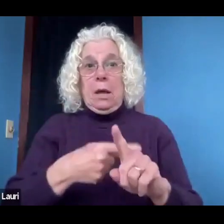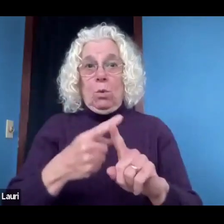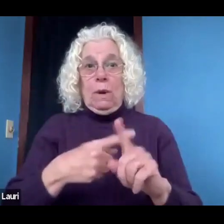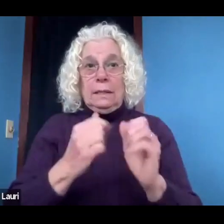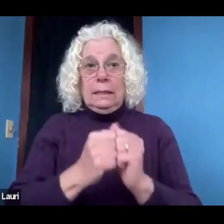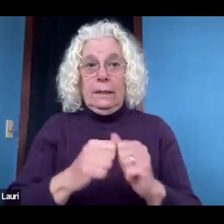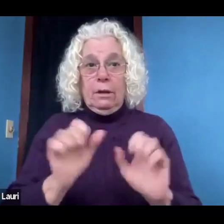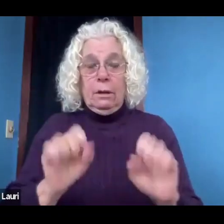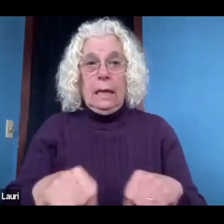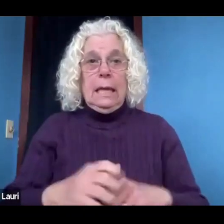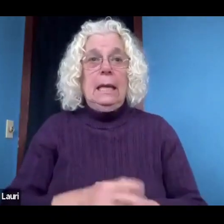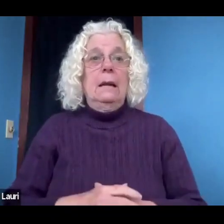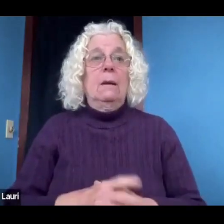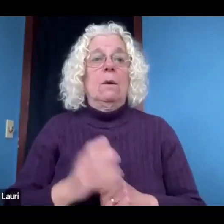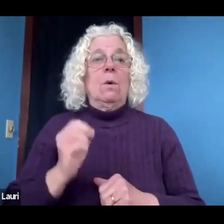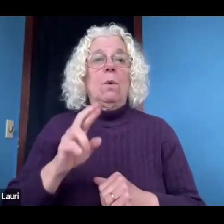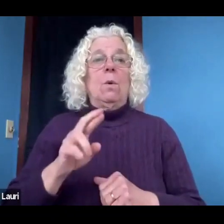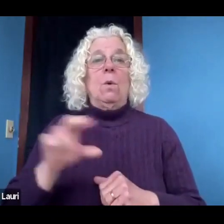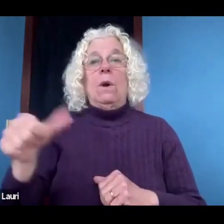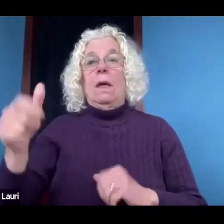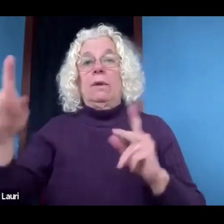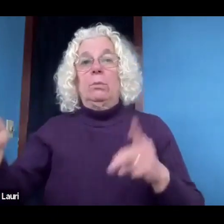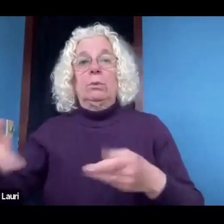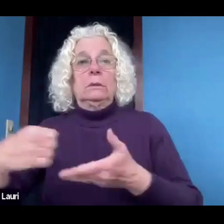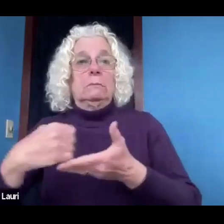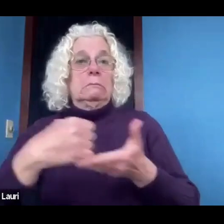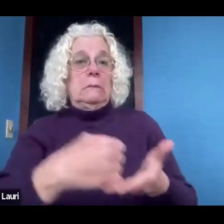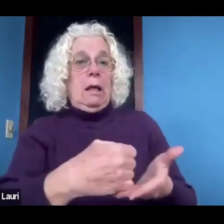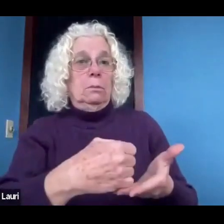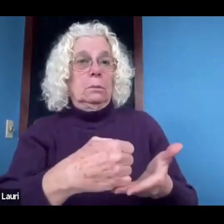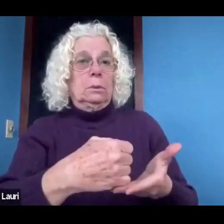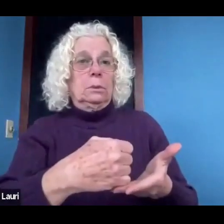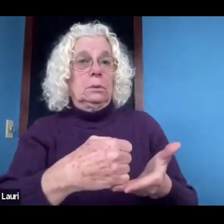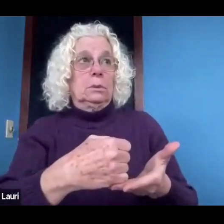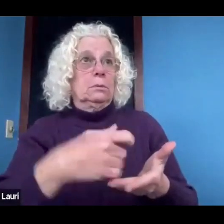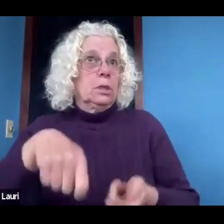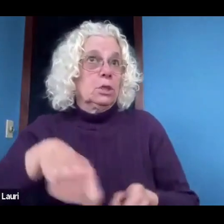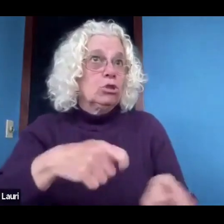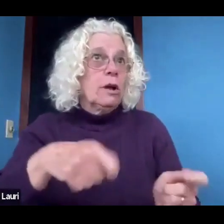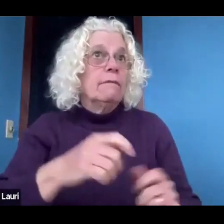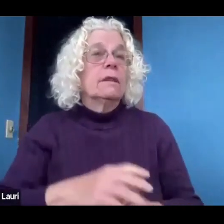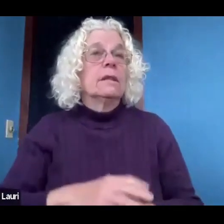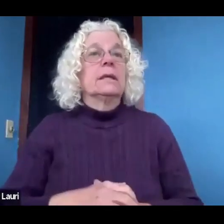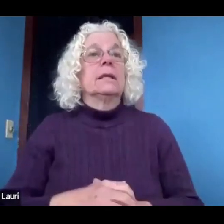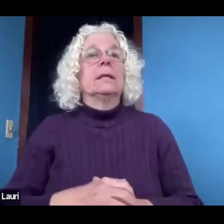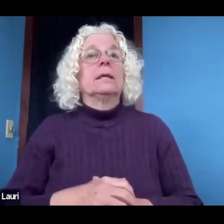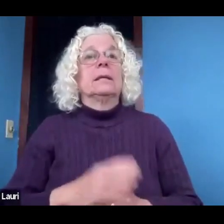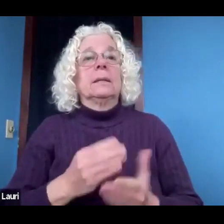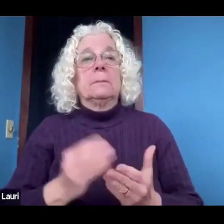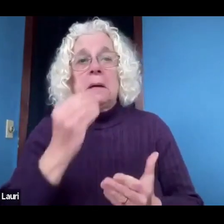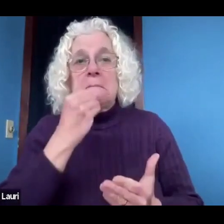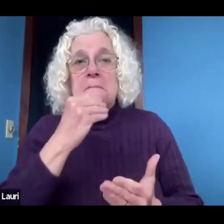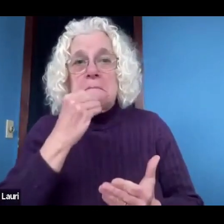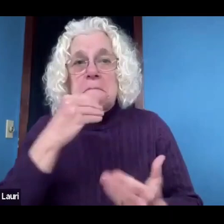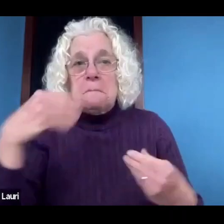are maybe somebody is providing some sort of assistance. Maybe it's shoveling, maybe it's getting the groceries to cover part of that